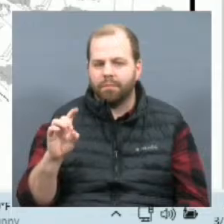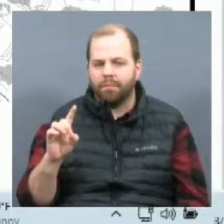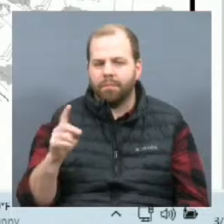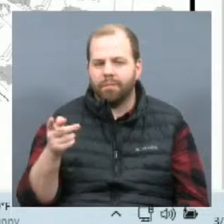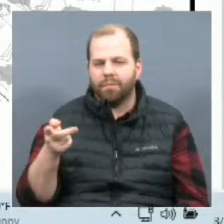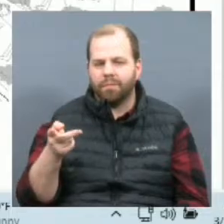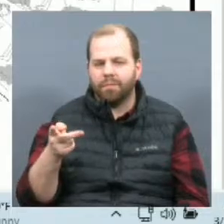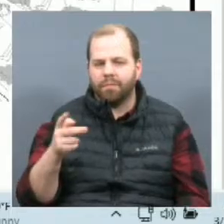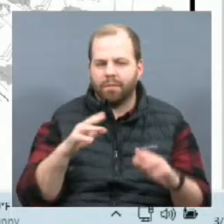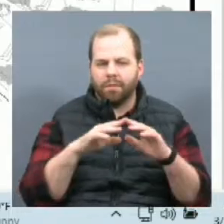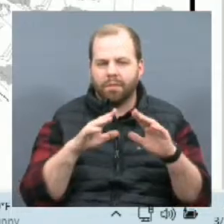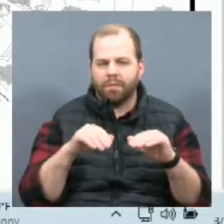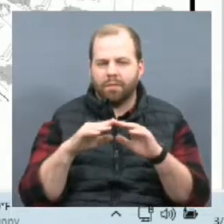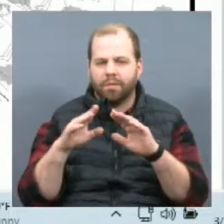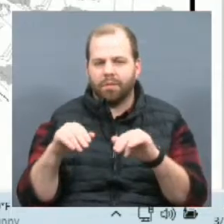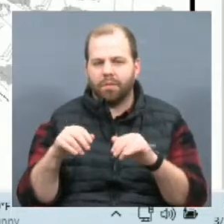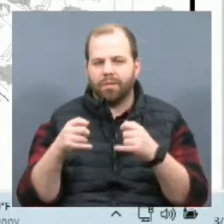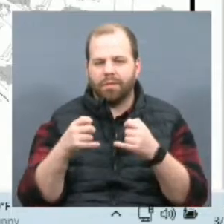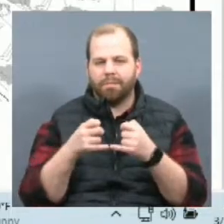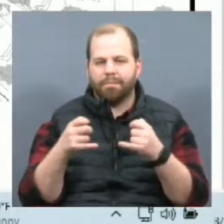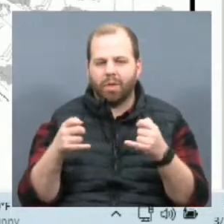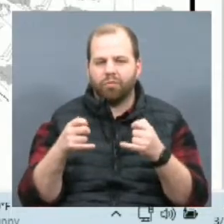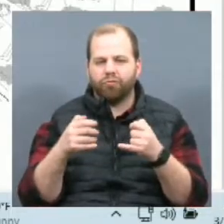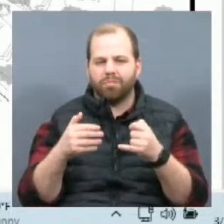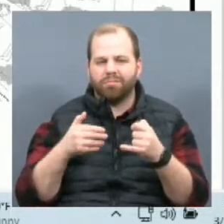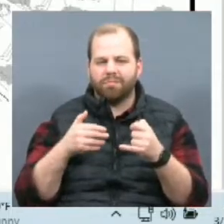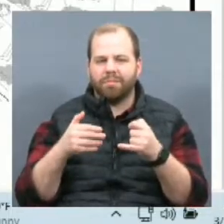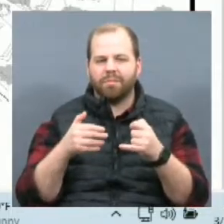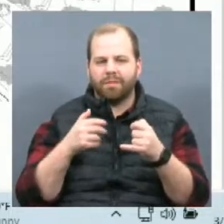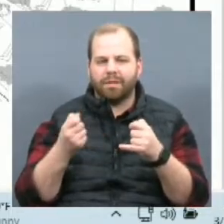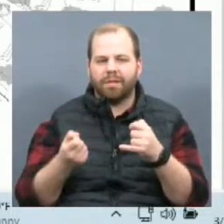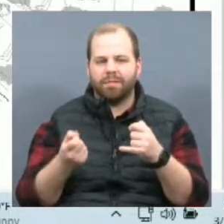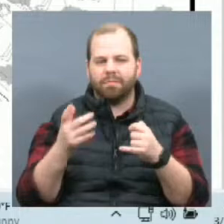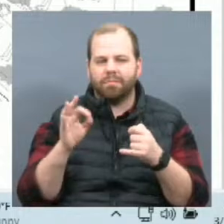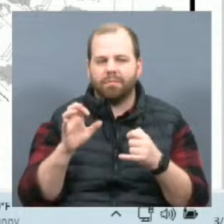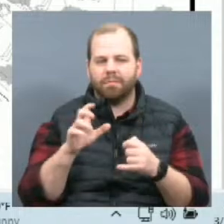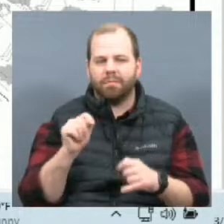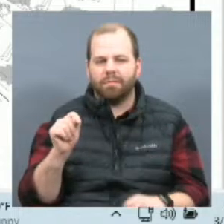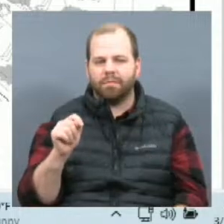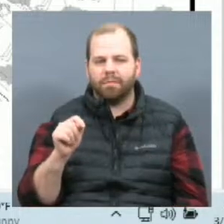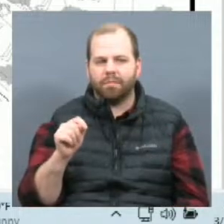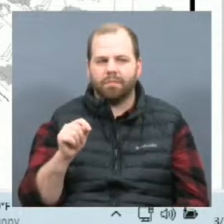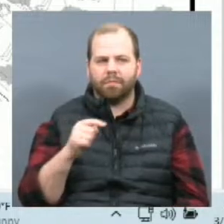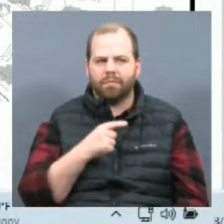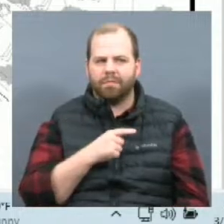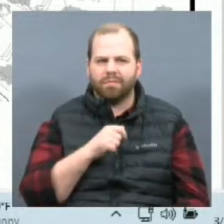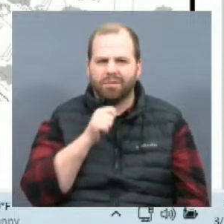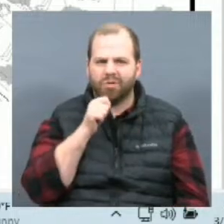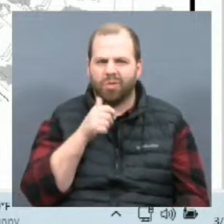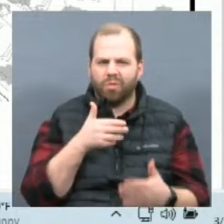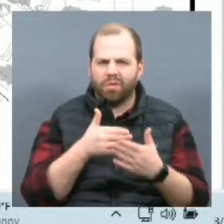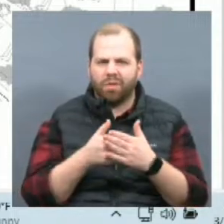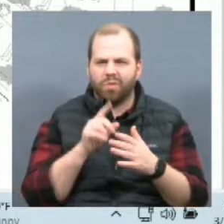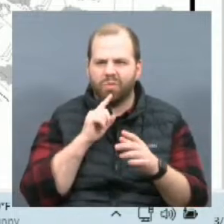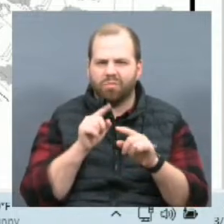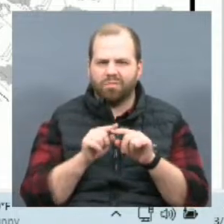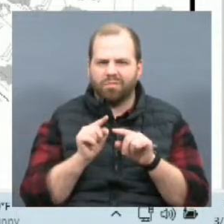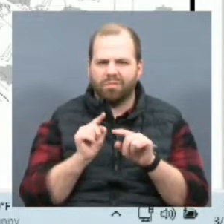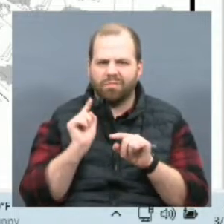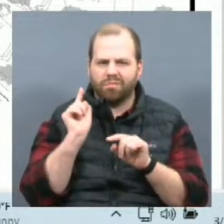properties. What's that boundary? How many feet? I want to say they're not very close. They're really far away.